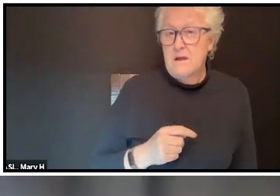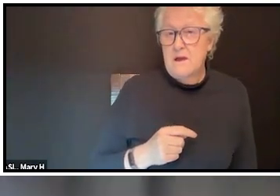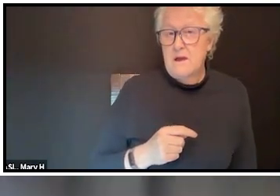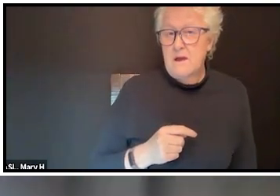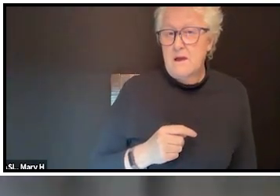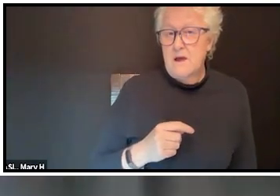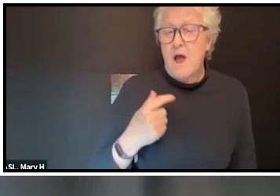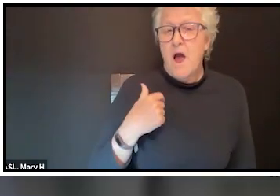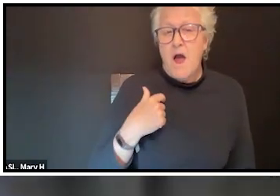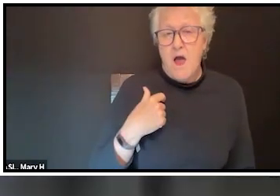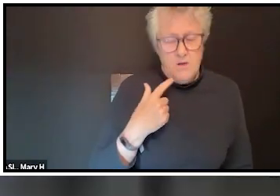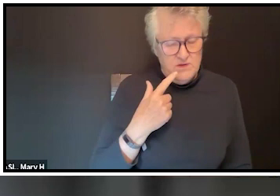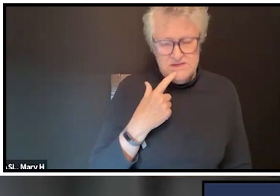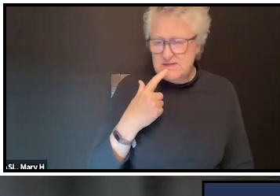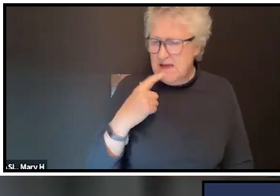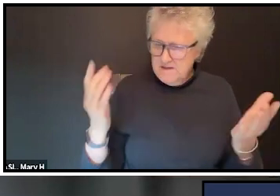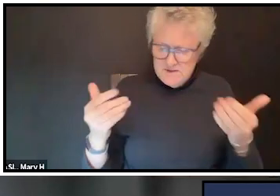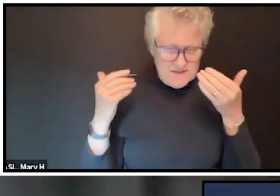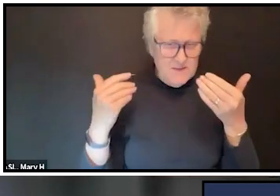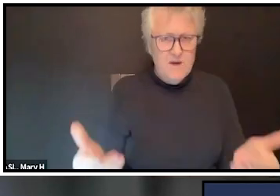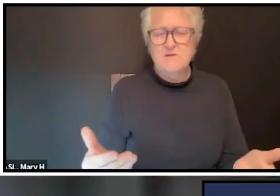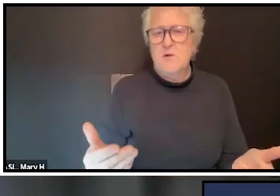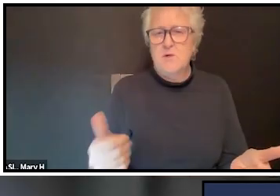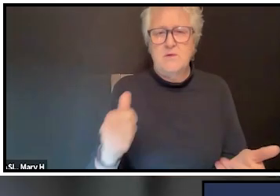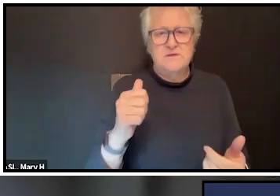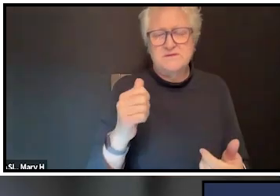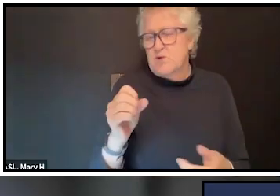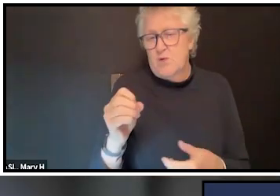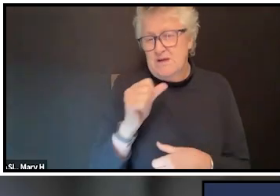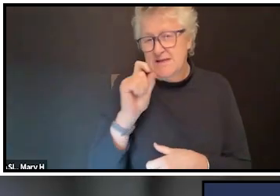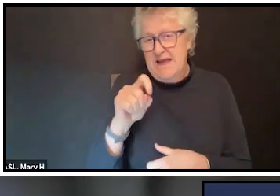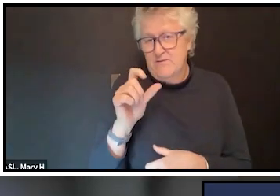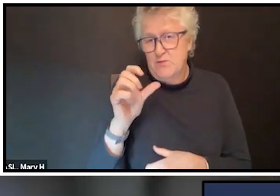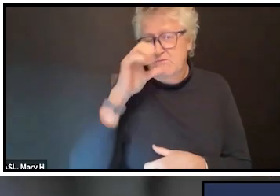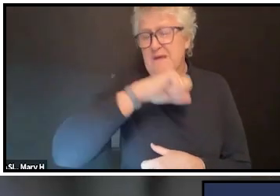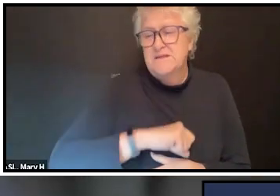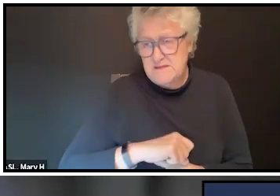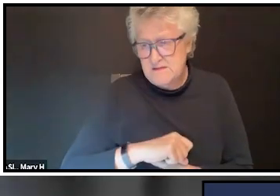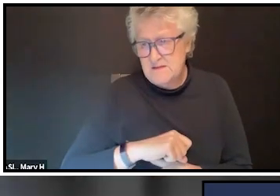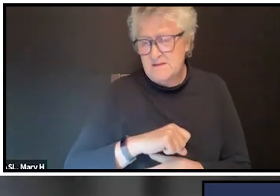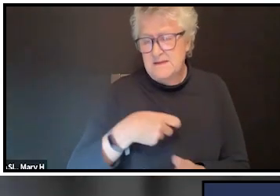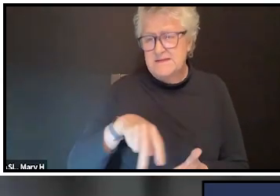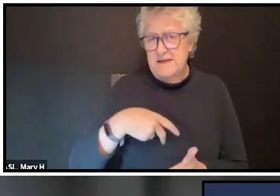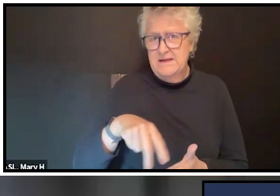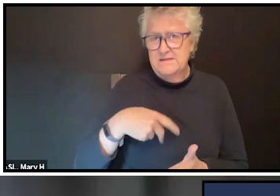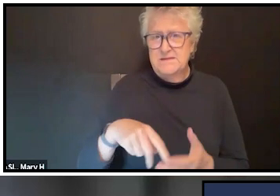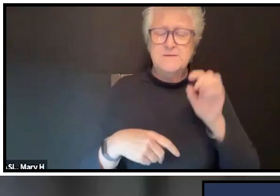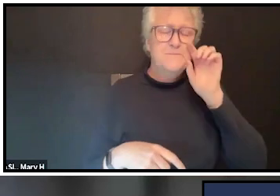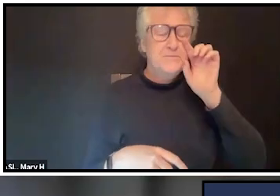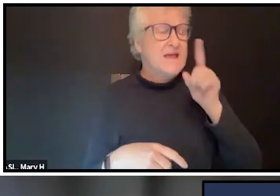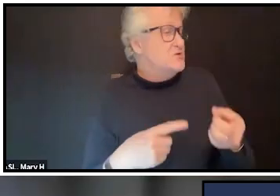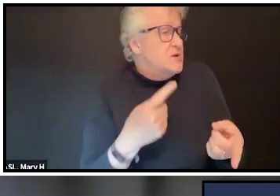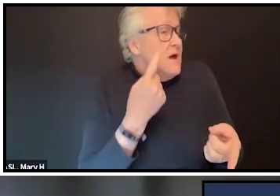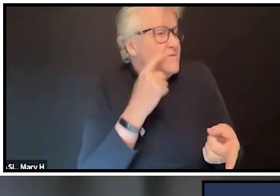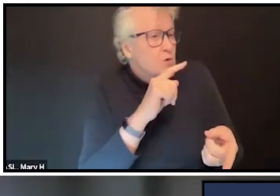miss the dance. And just for the sake of the recording, we're going to put that how to contact, because you have a nice website, a nice page